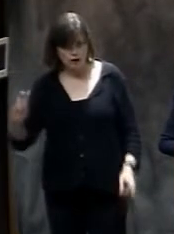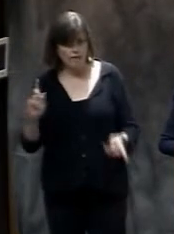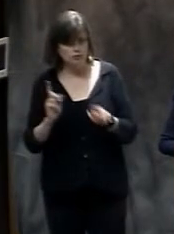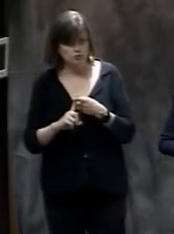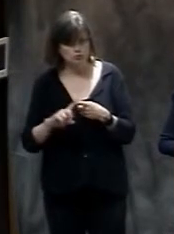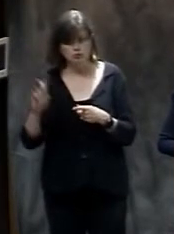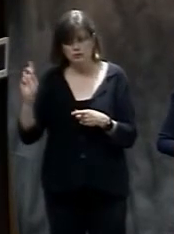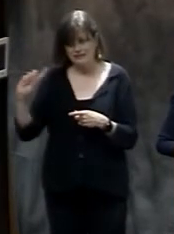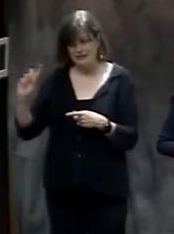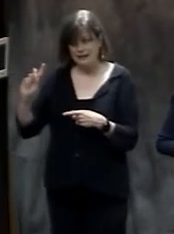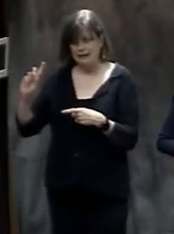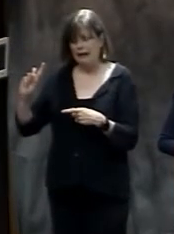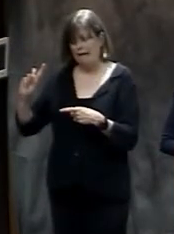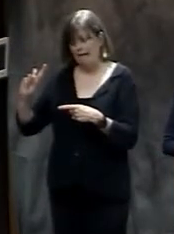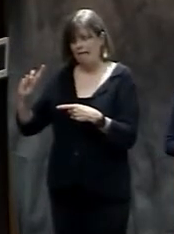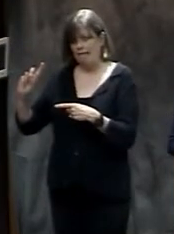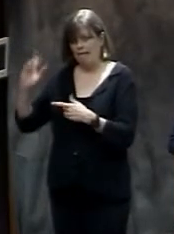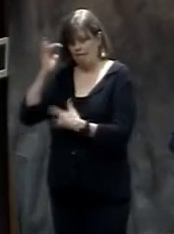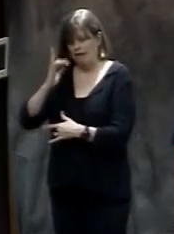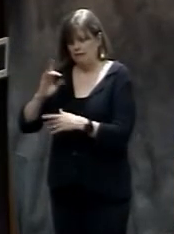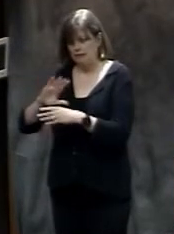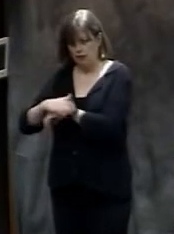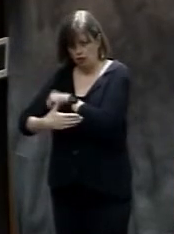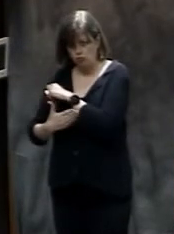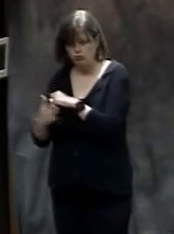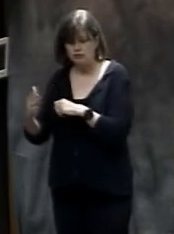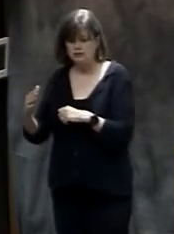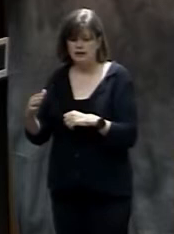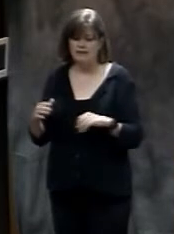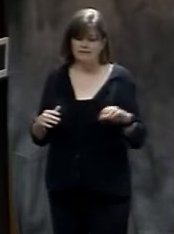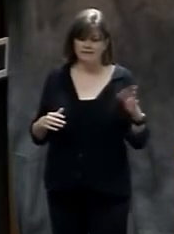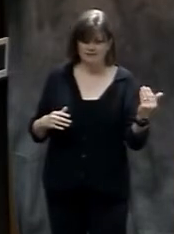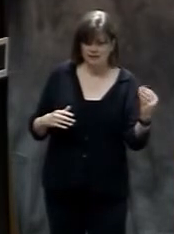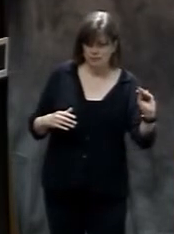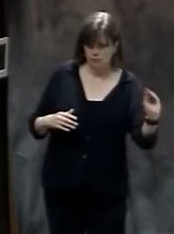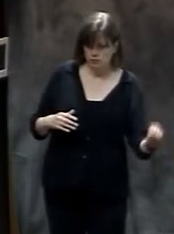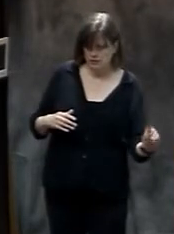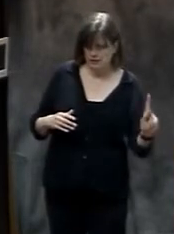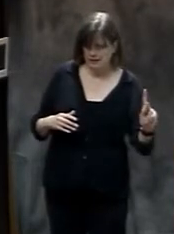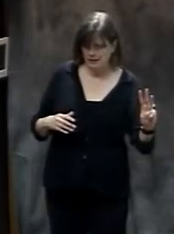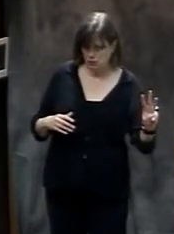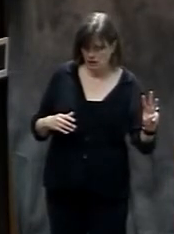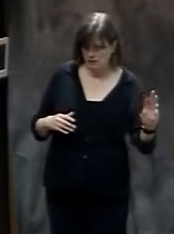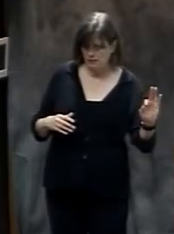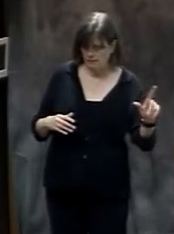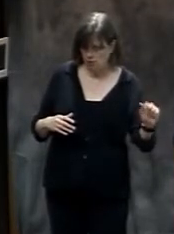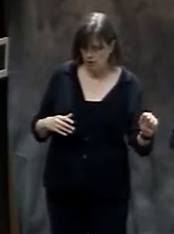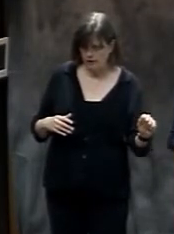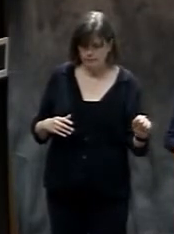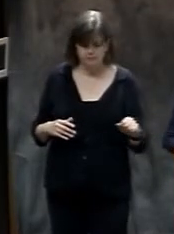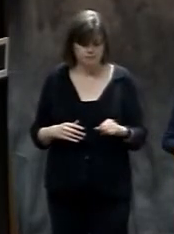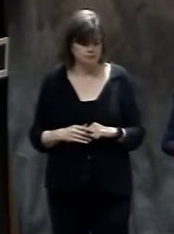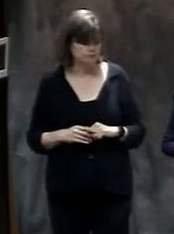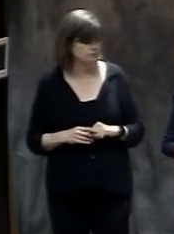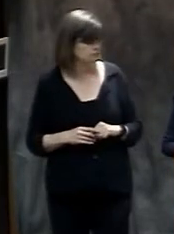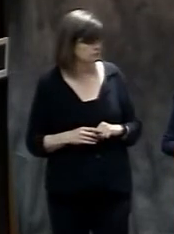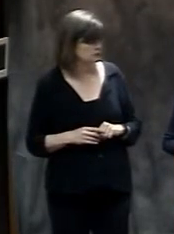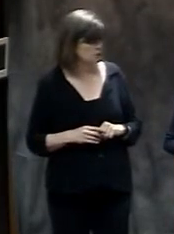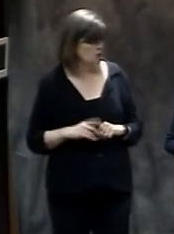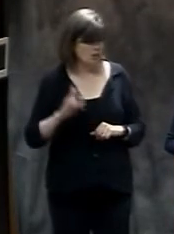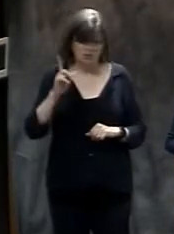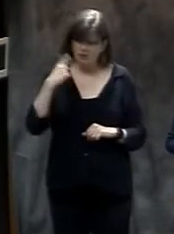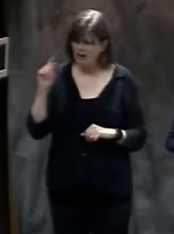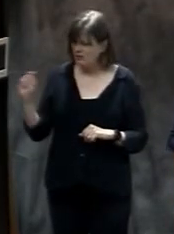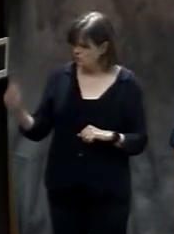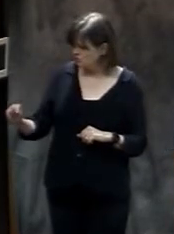months in Tucson versus 15% in Key West, Florida. So by all accounts, it looks like Tucson